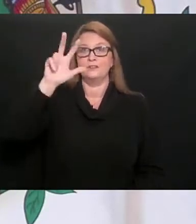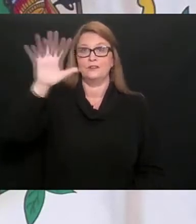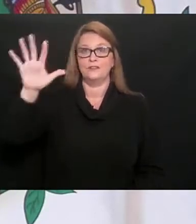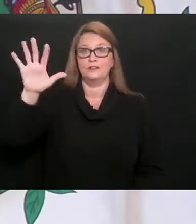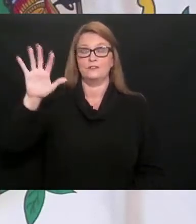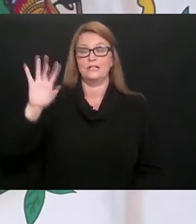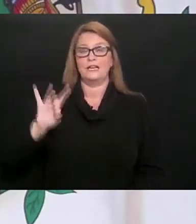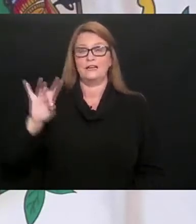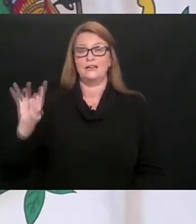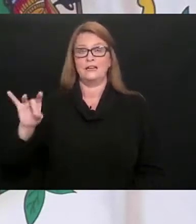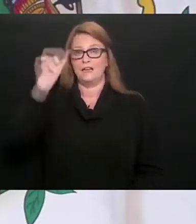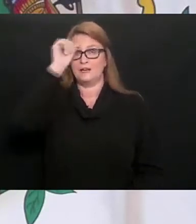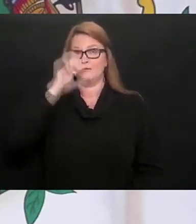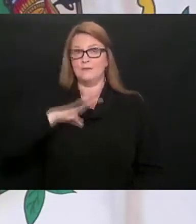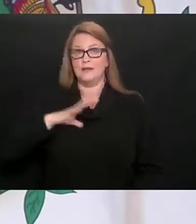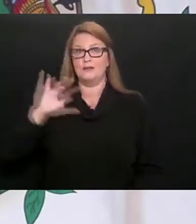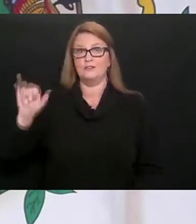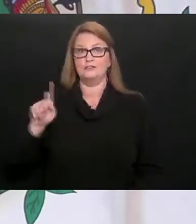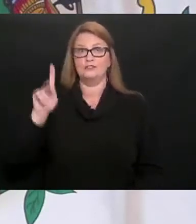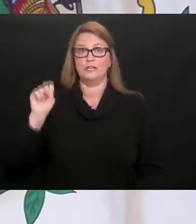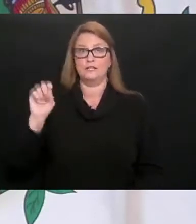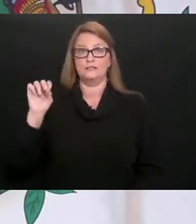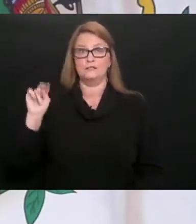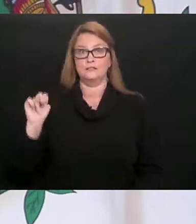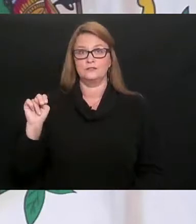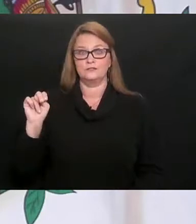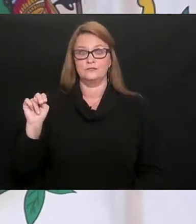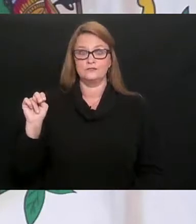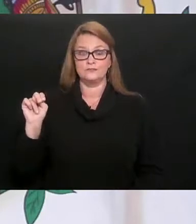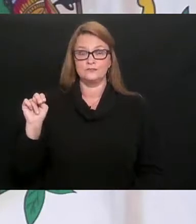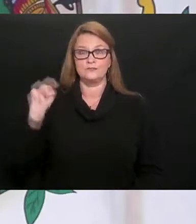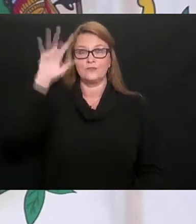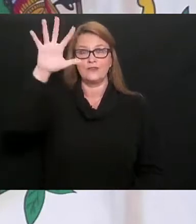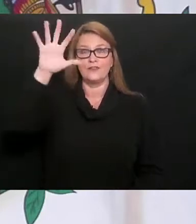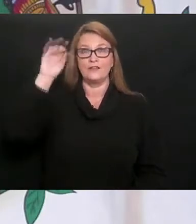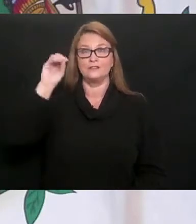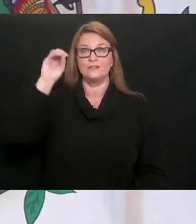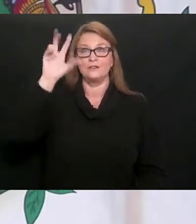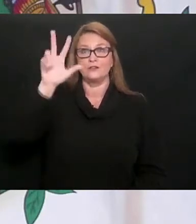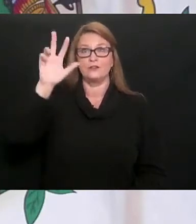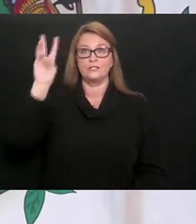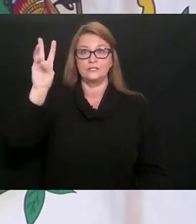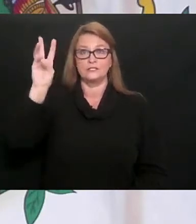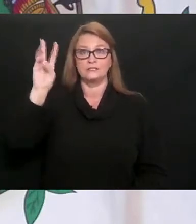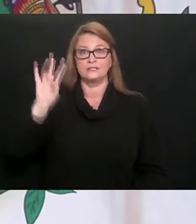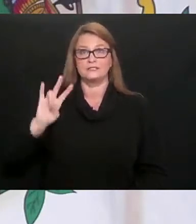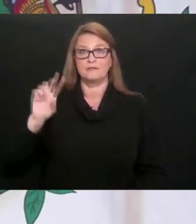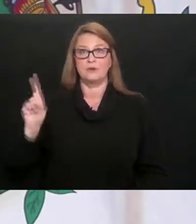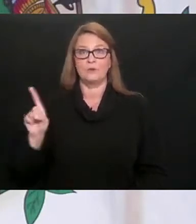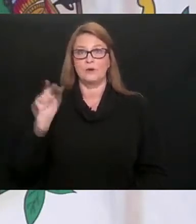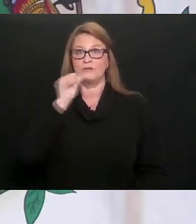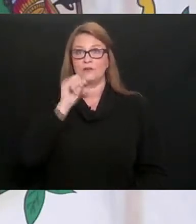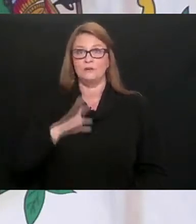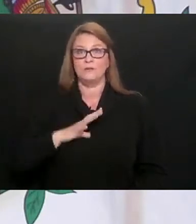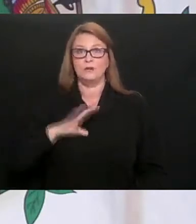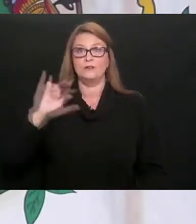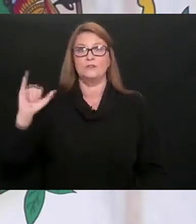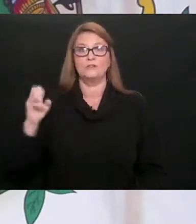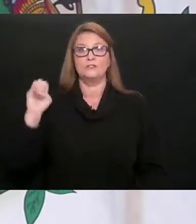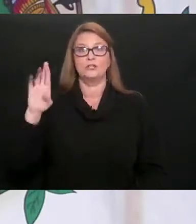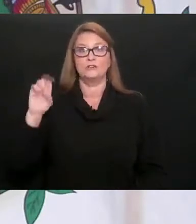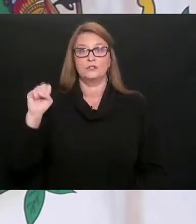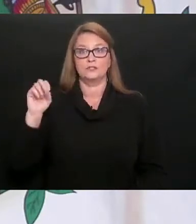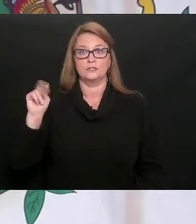an 88-year-old male from Jackson County. The 5,036th death, a 71-year-old female from Jefferson